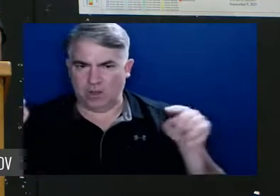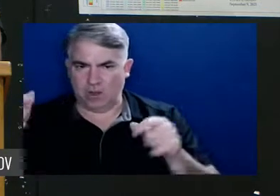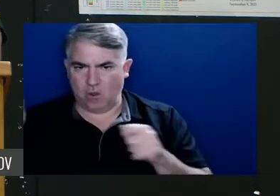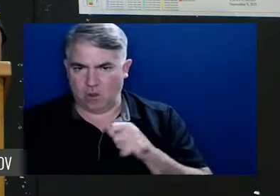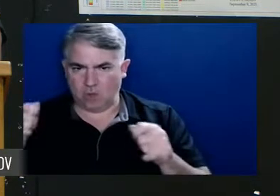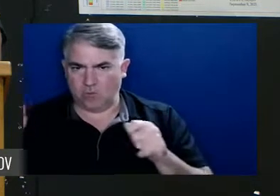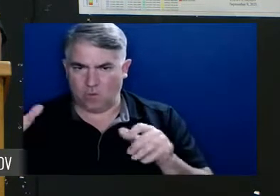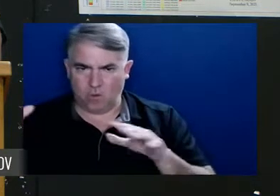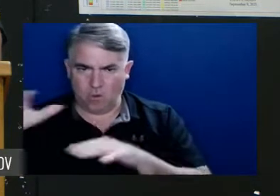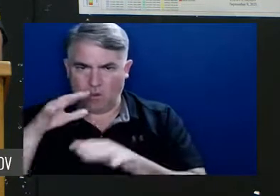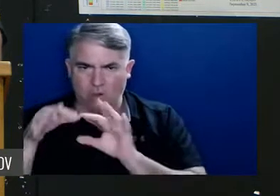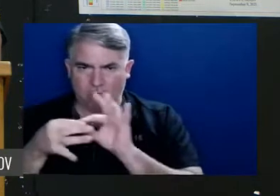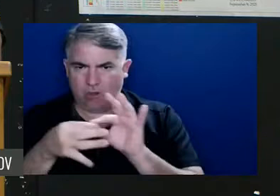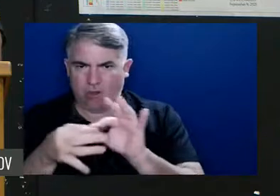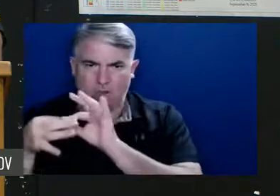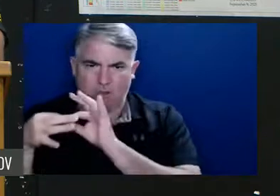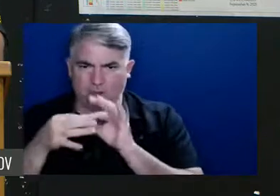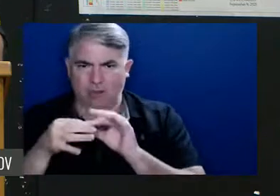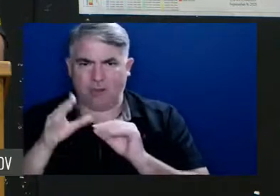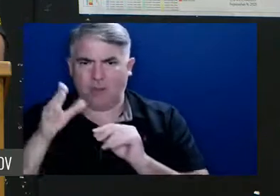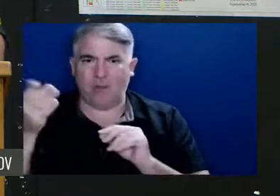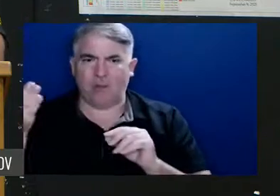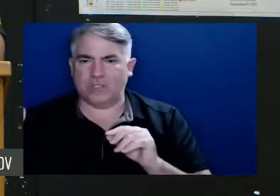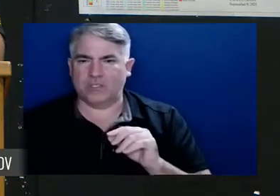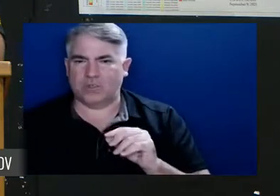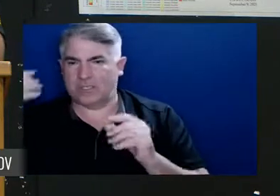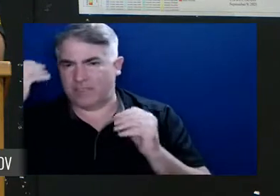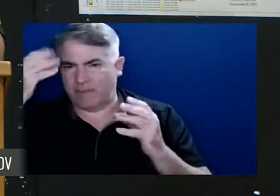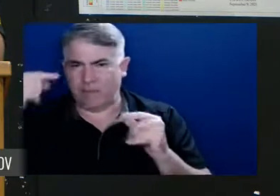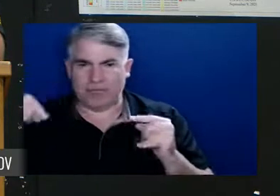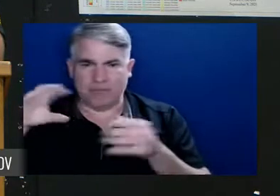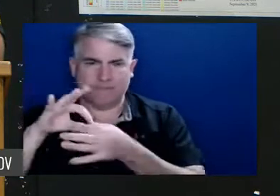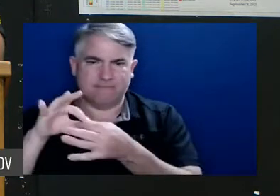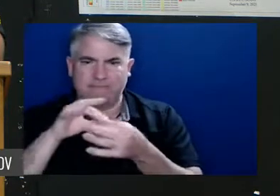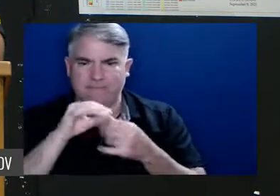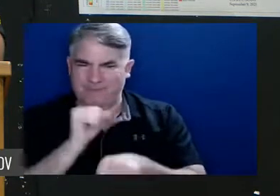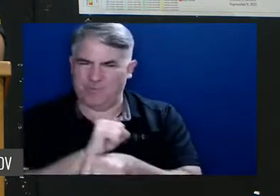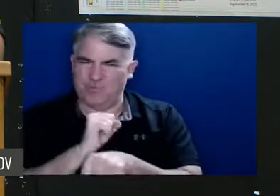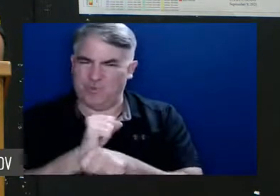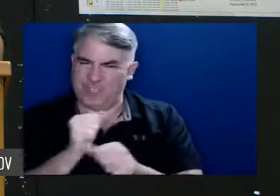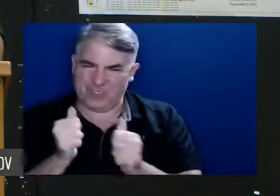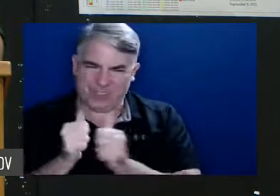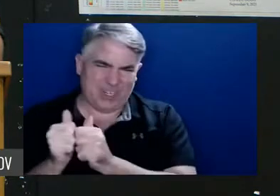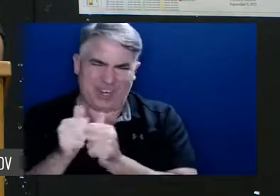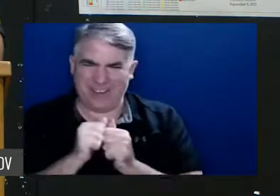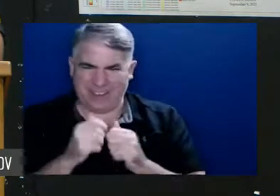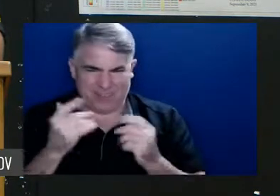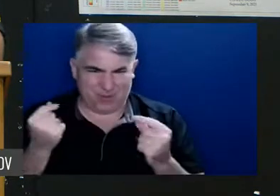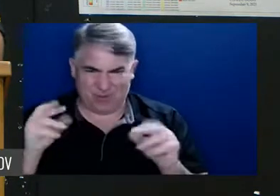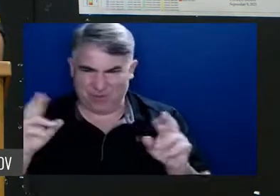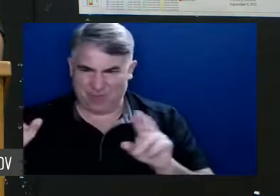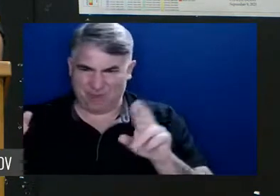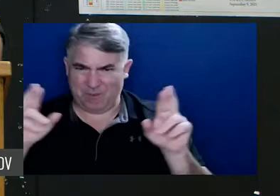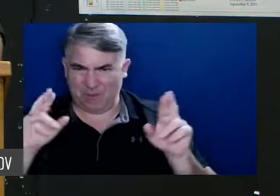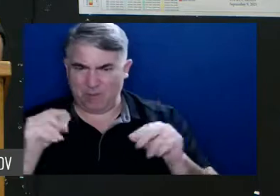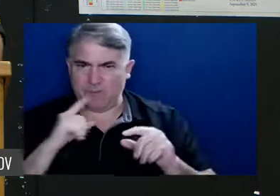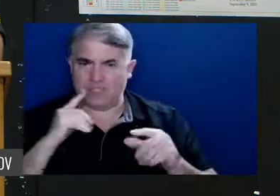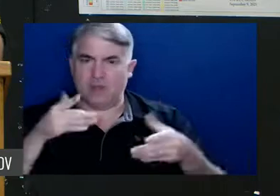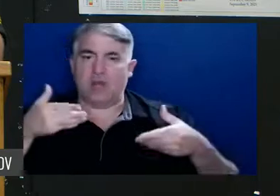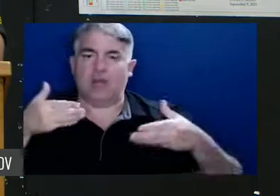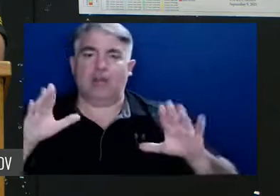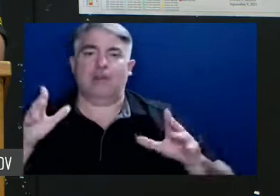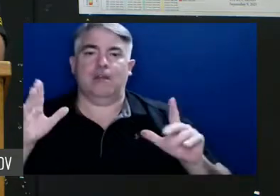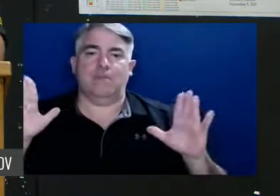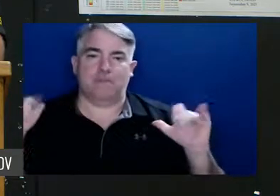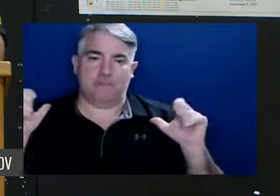needed elsewhere. So just know that we'll work as hard as we can to get you back into those areas as soon as possible, because their work is needed